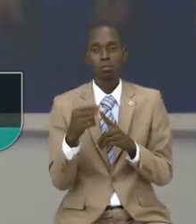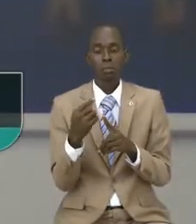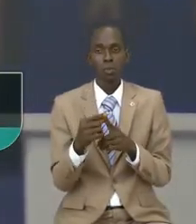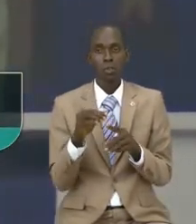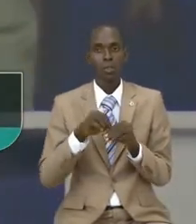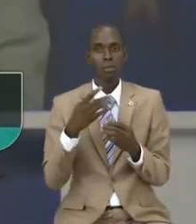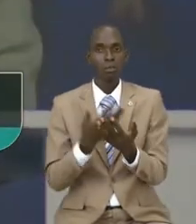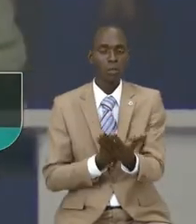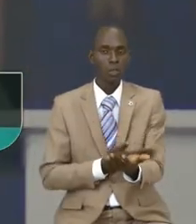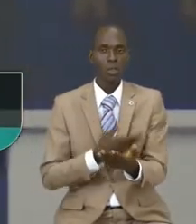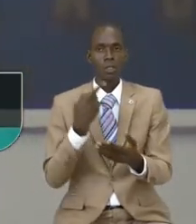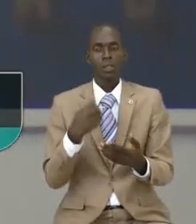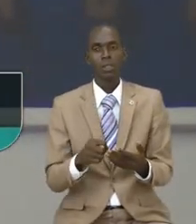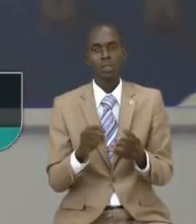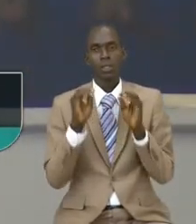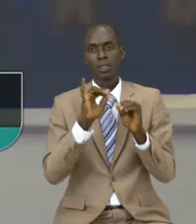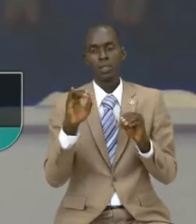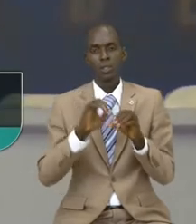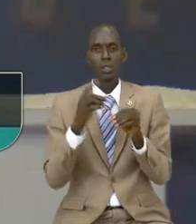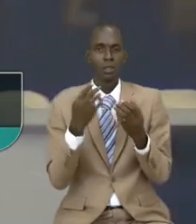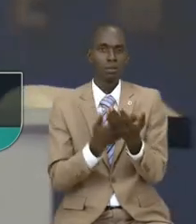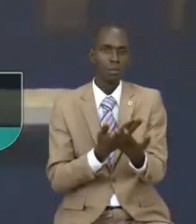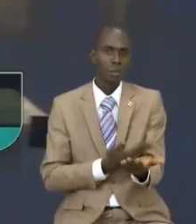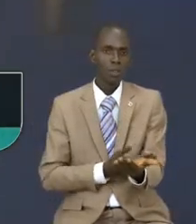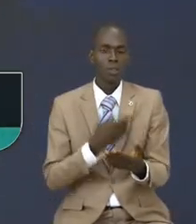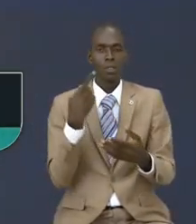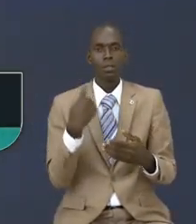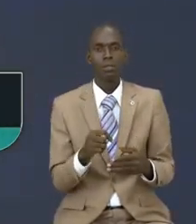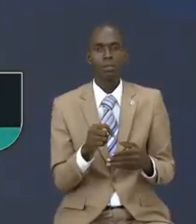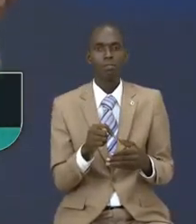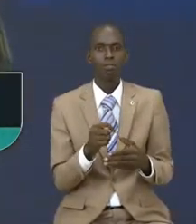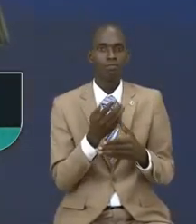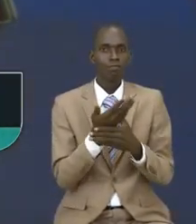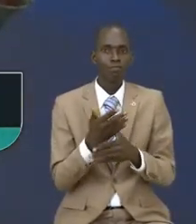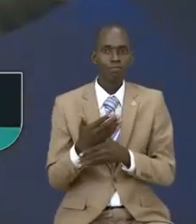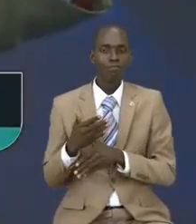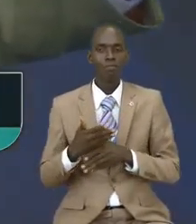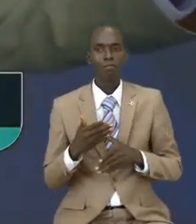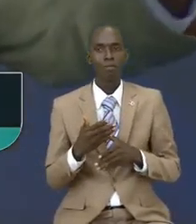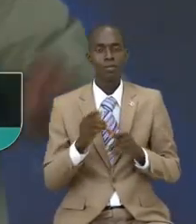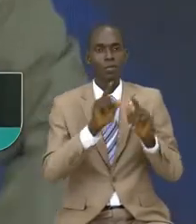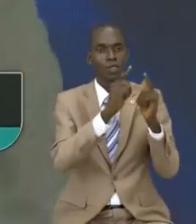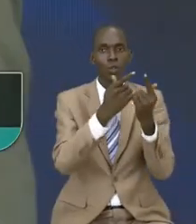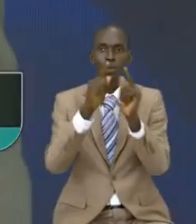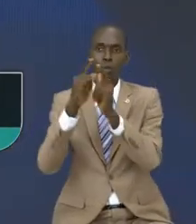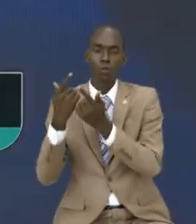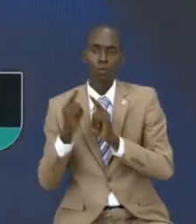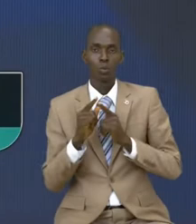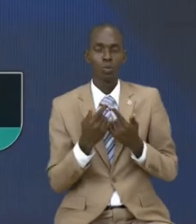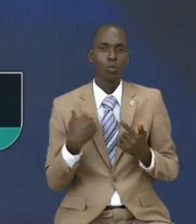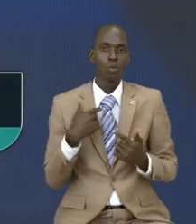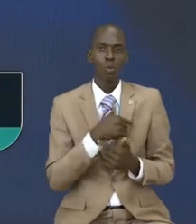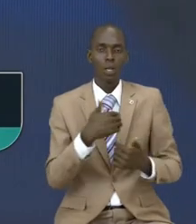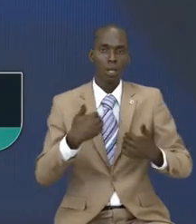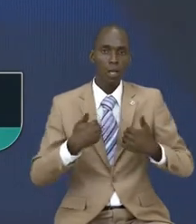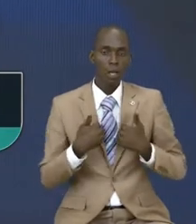the seminar in the morning, the sharing that we had in various sections,